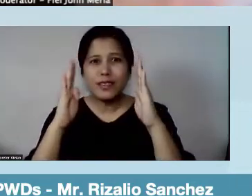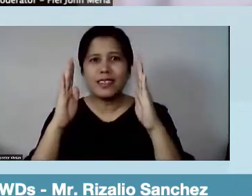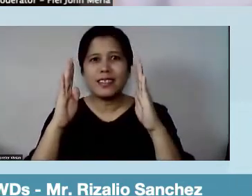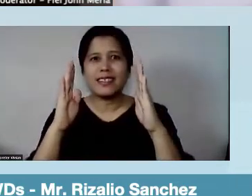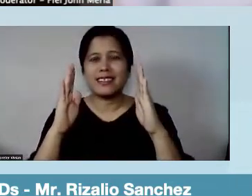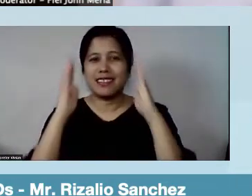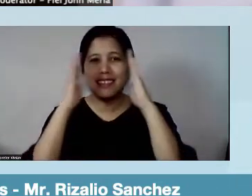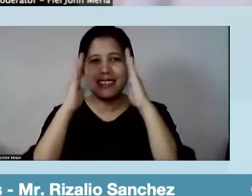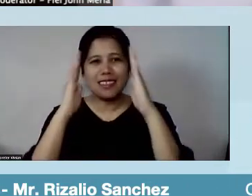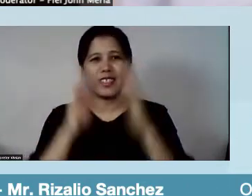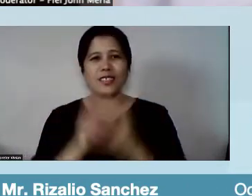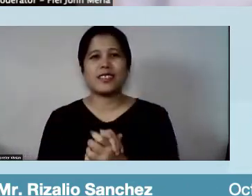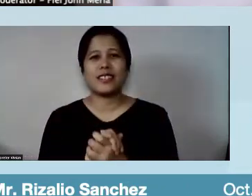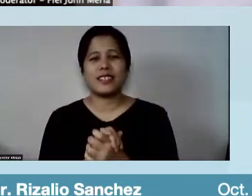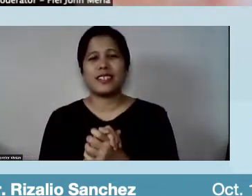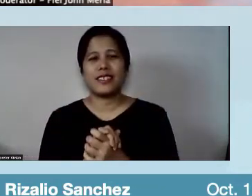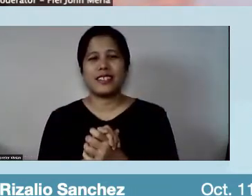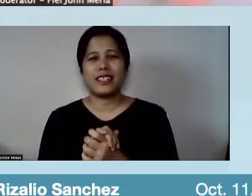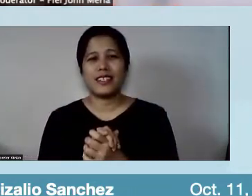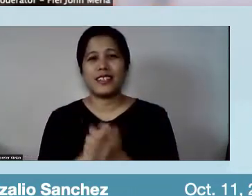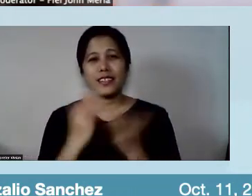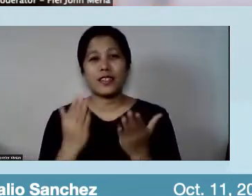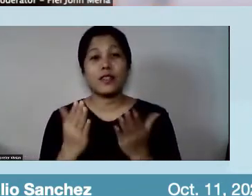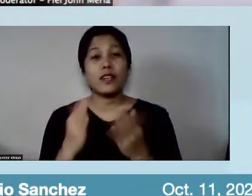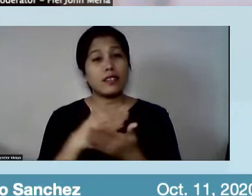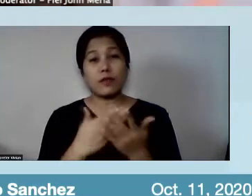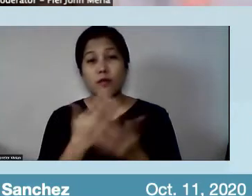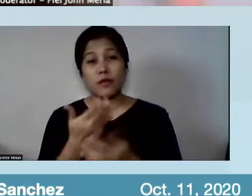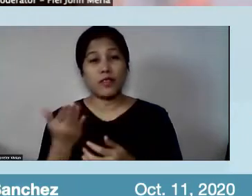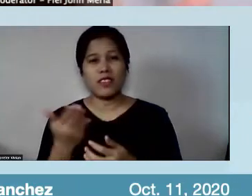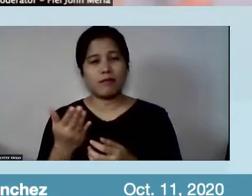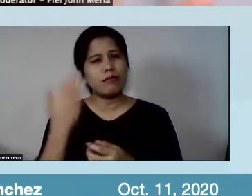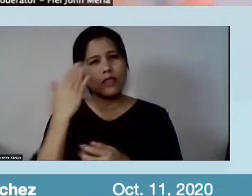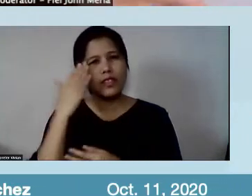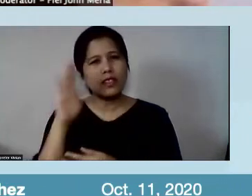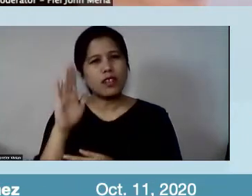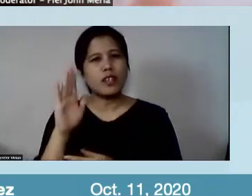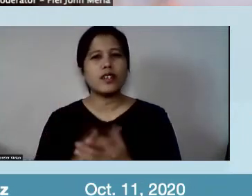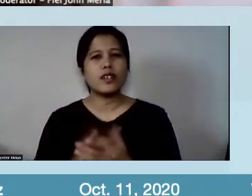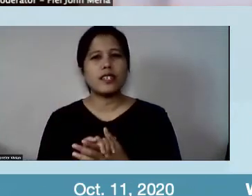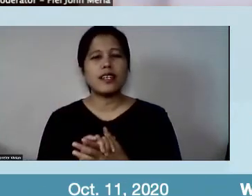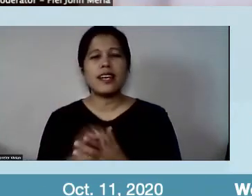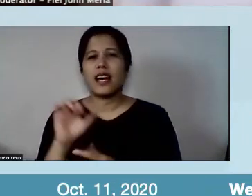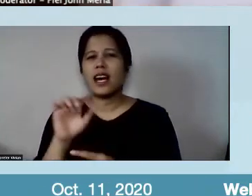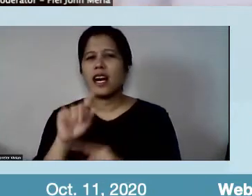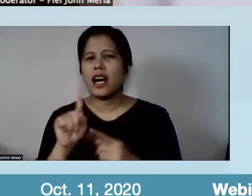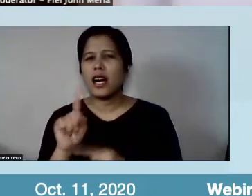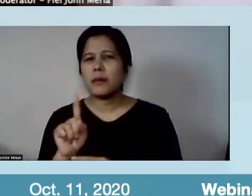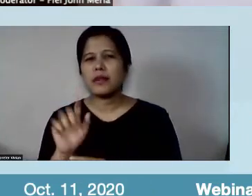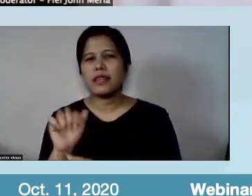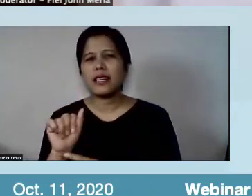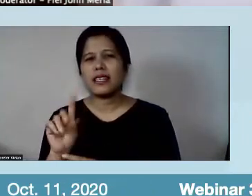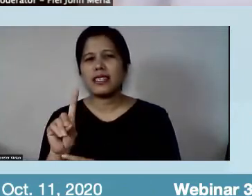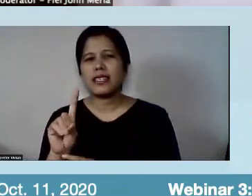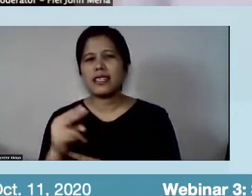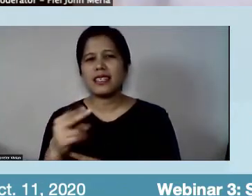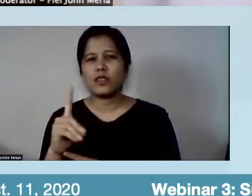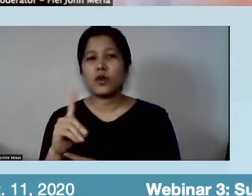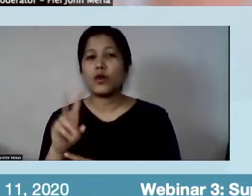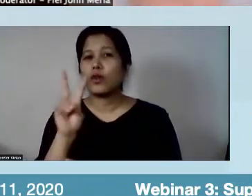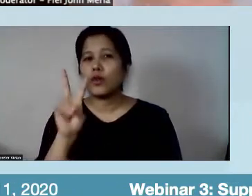tell you guys, you're in for a treat. If some of you guys don't know about ADHD, you just have to observe one or two